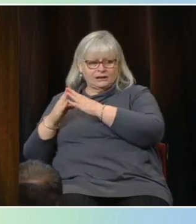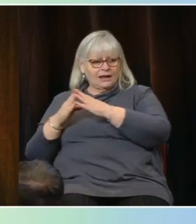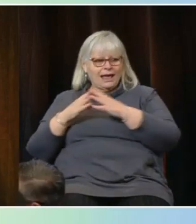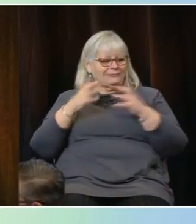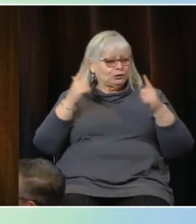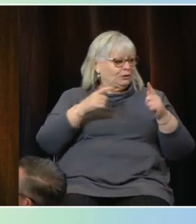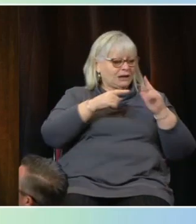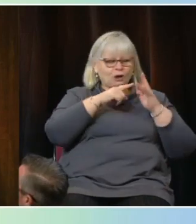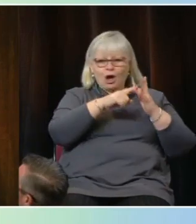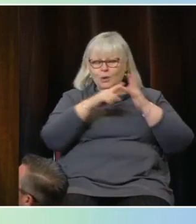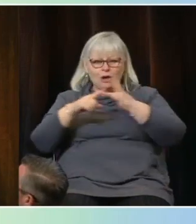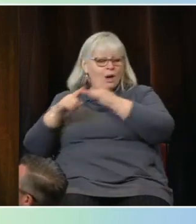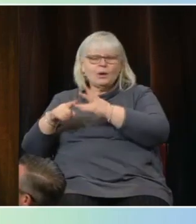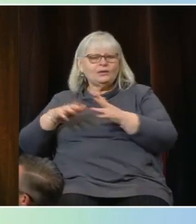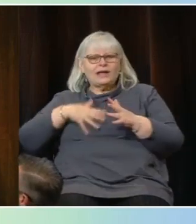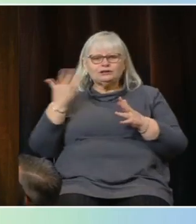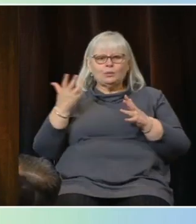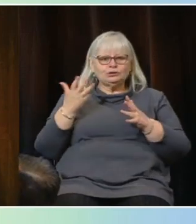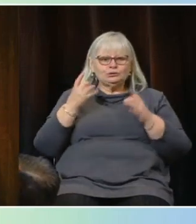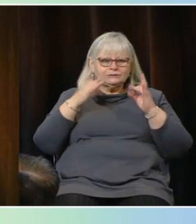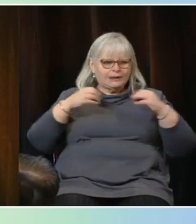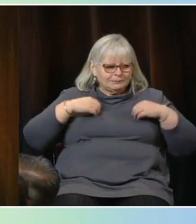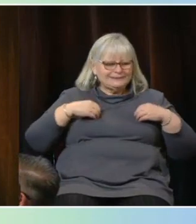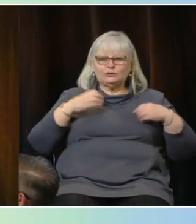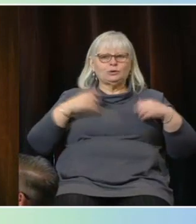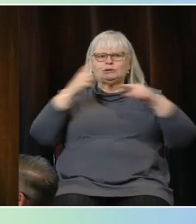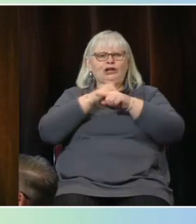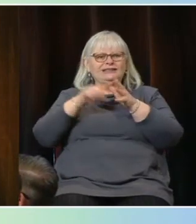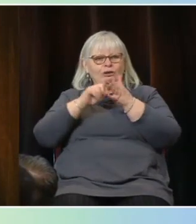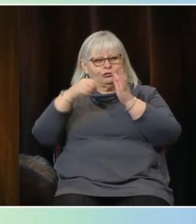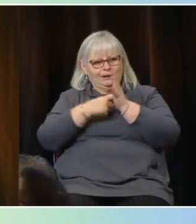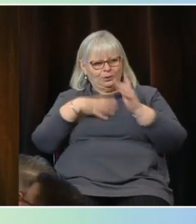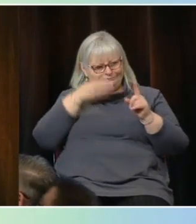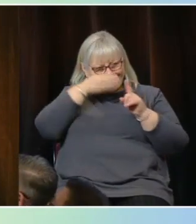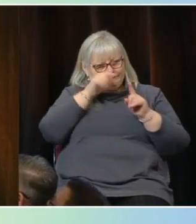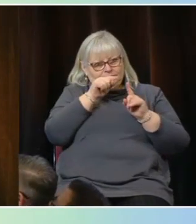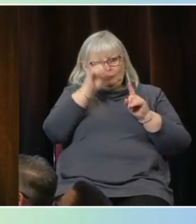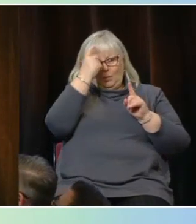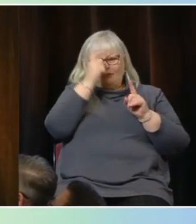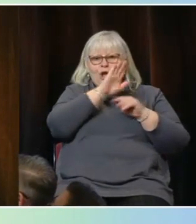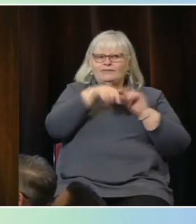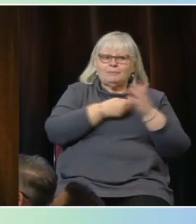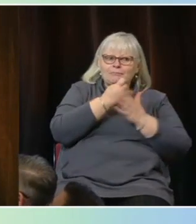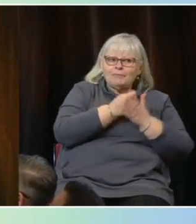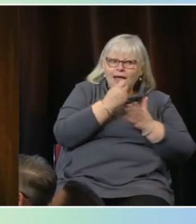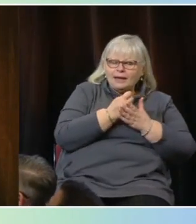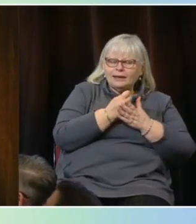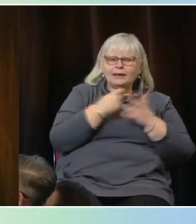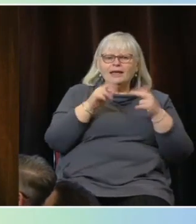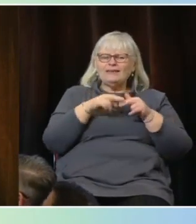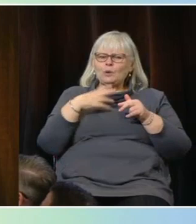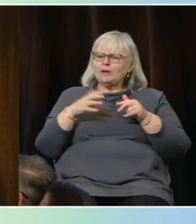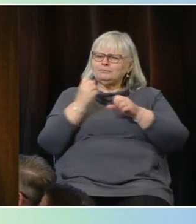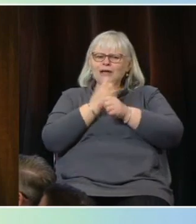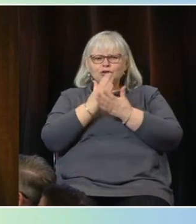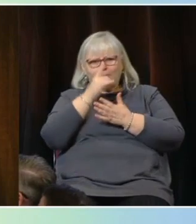to take on the risk of starting a business or even a career change similarly if we want to genuinely improve worker Mobility we have to